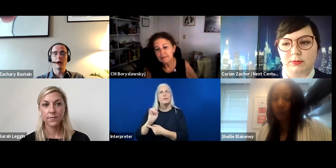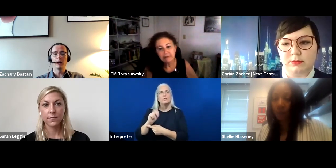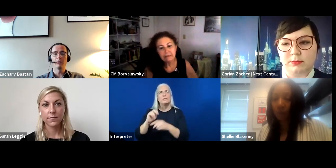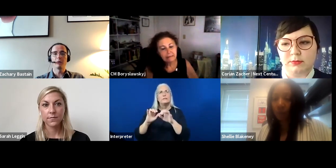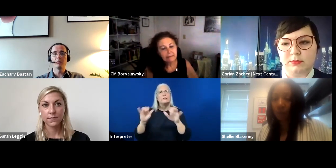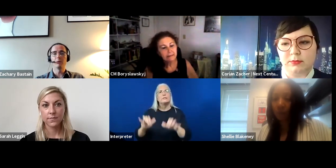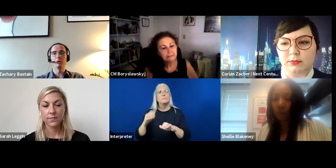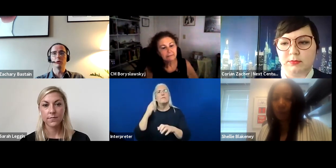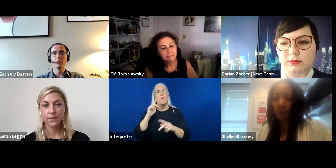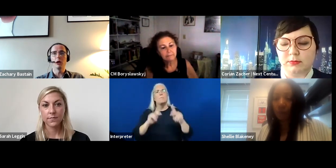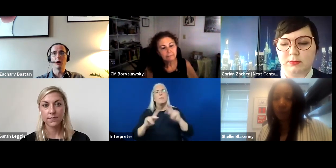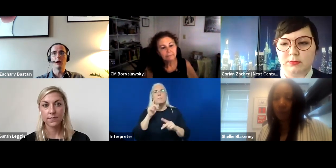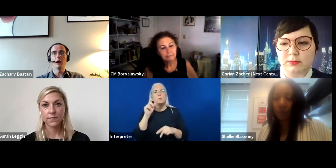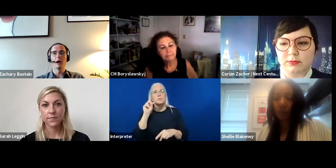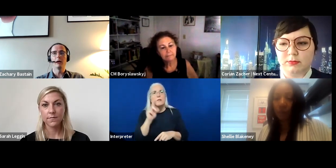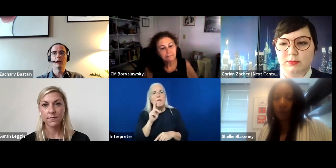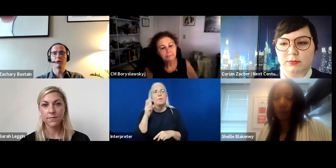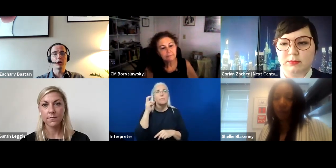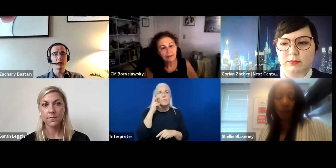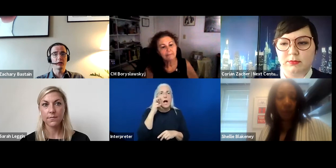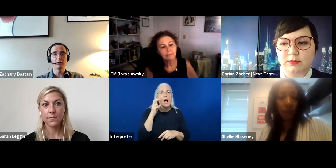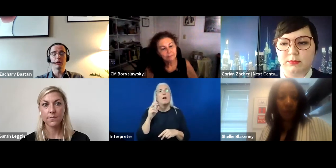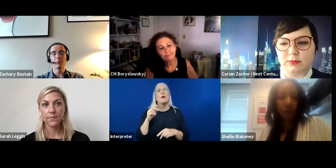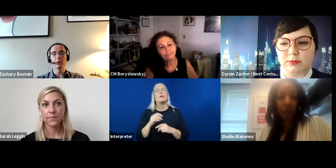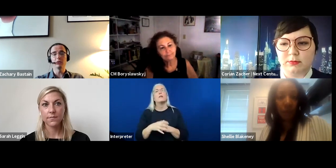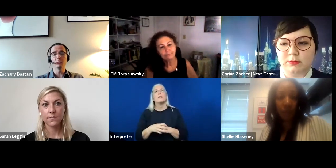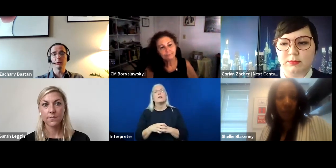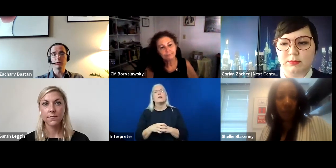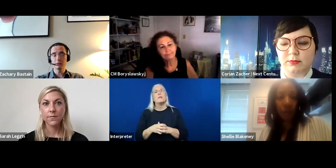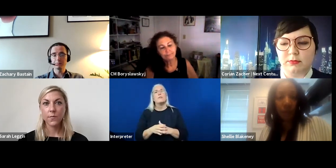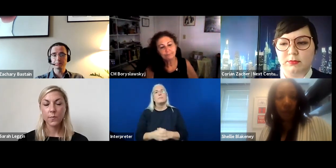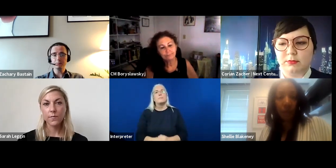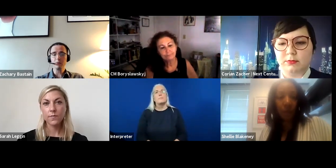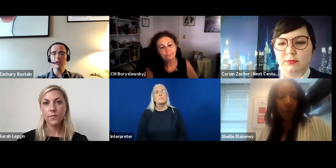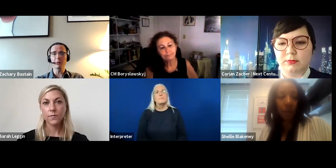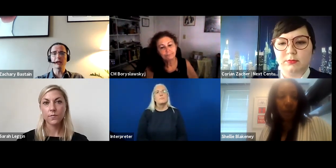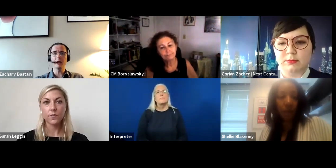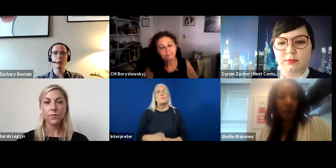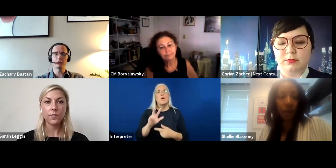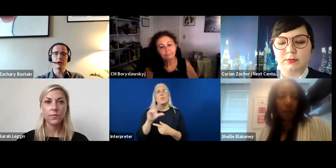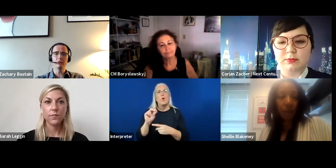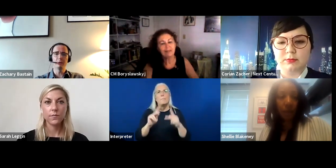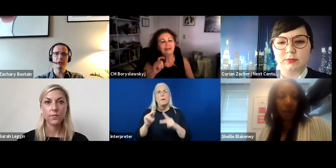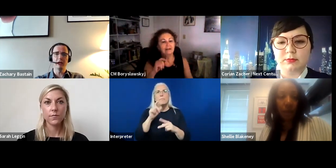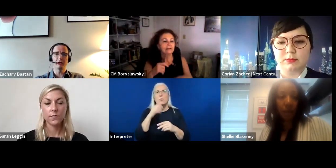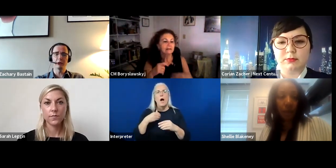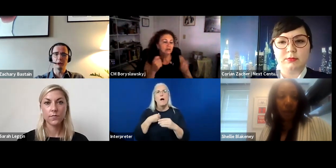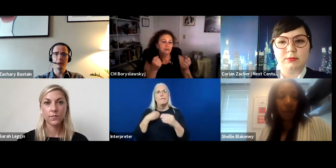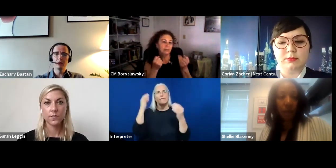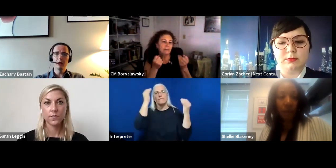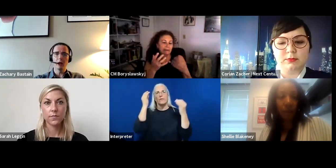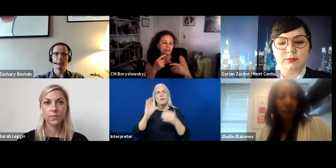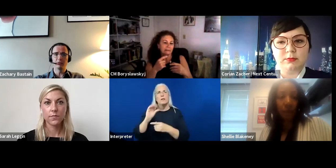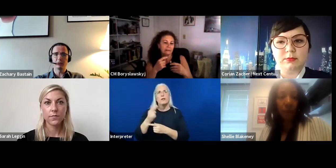on for people who are have cognitive or developmental disabilities. And right now we're trying to put together a